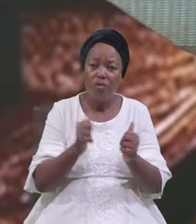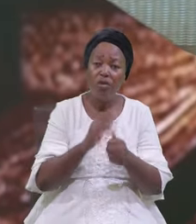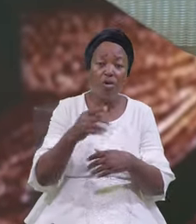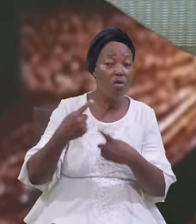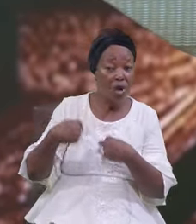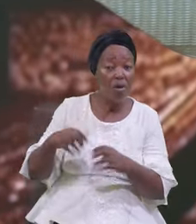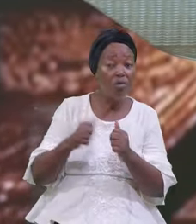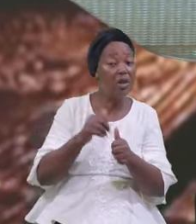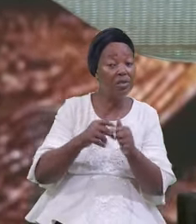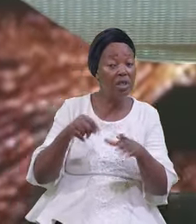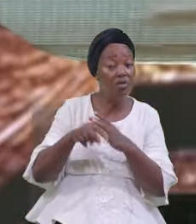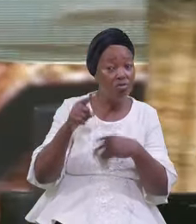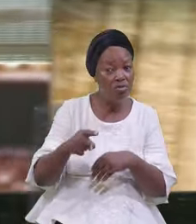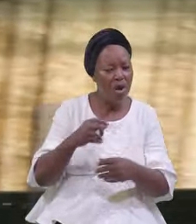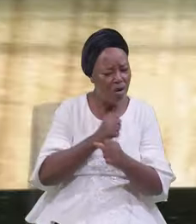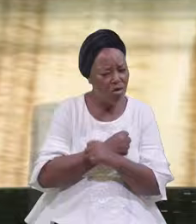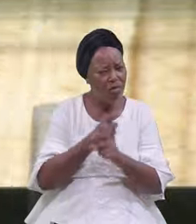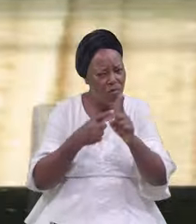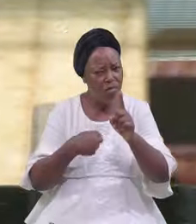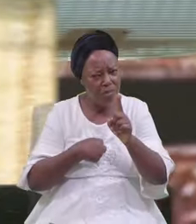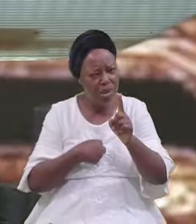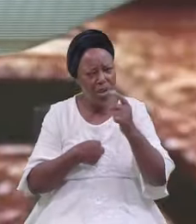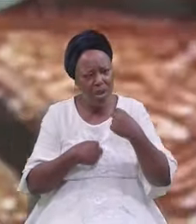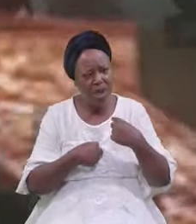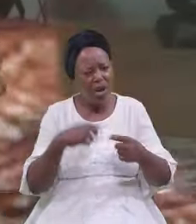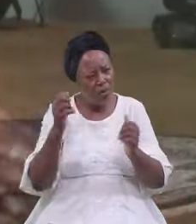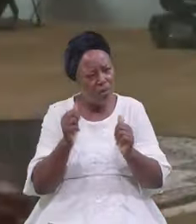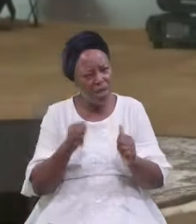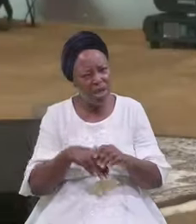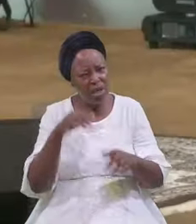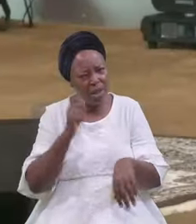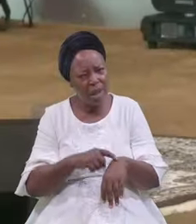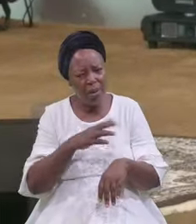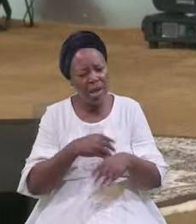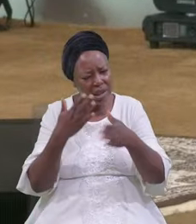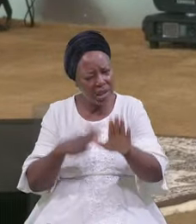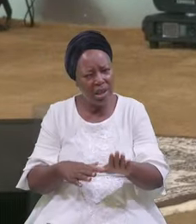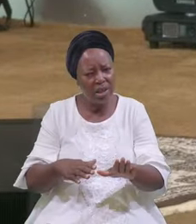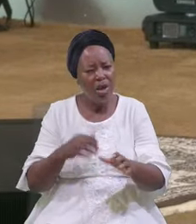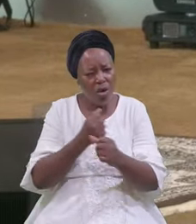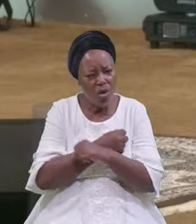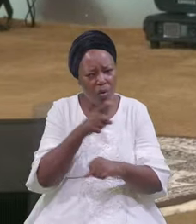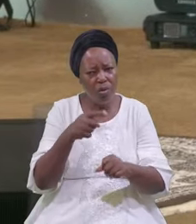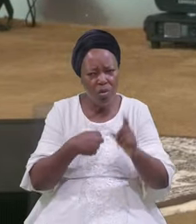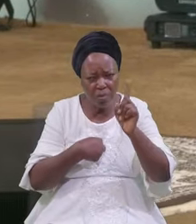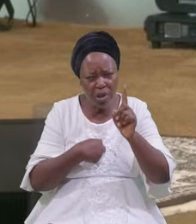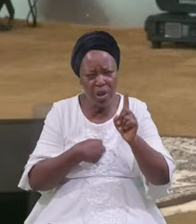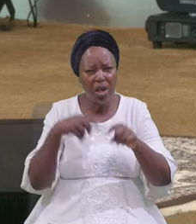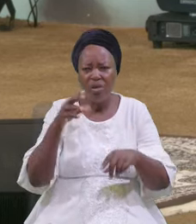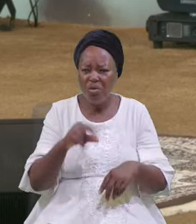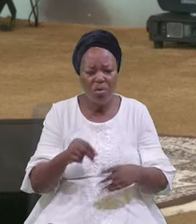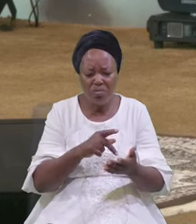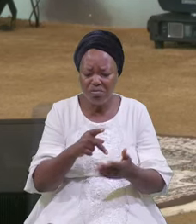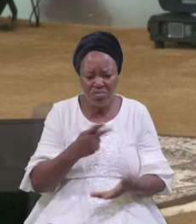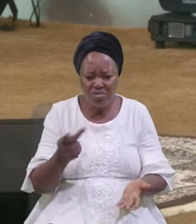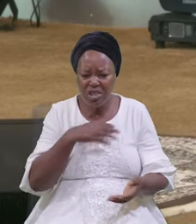me? Lovest thou me in time until death, in eternity? Lovest thou me? No qualification and